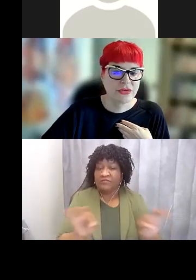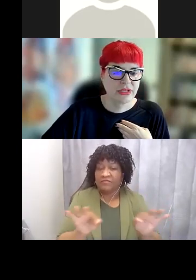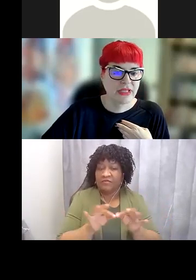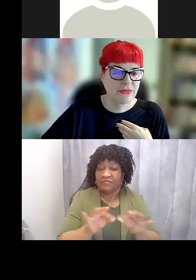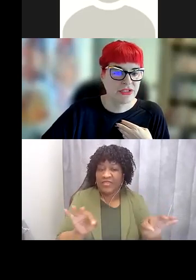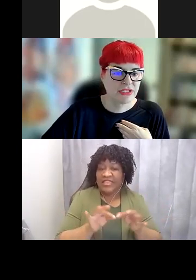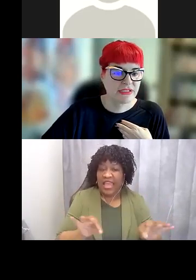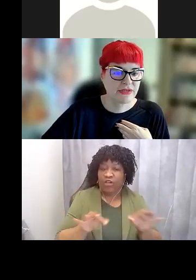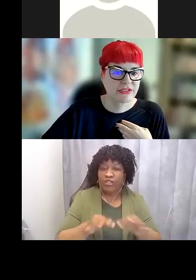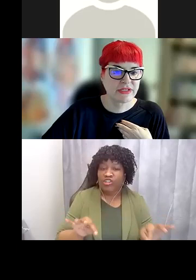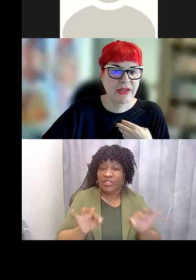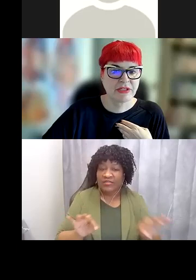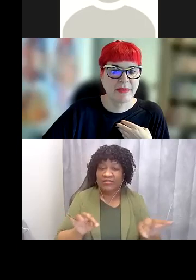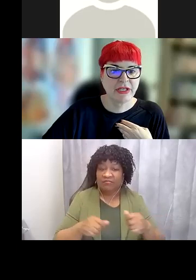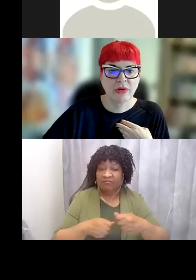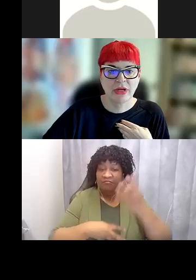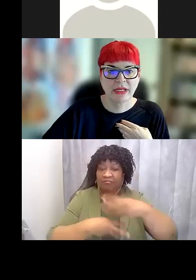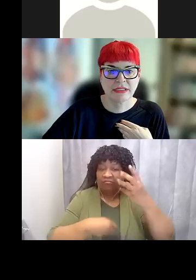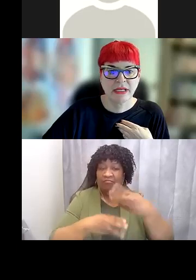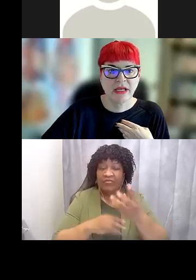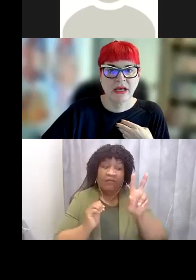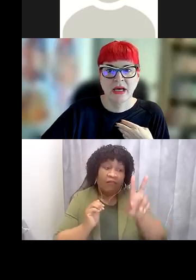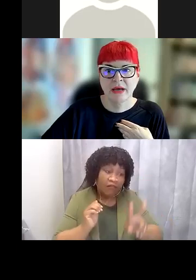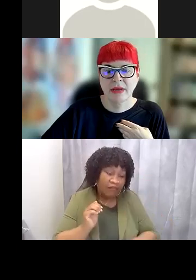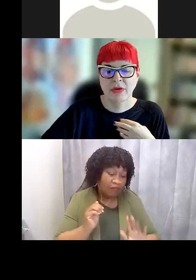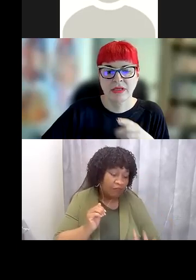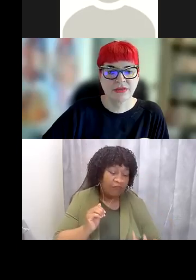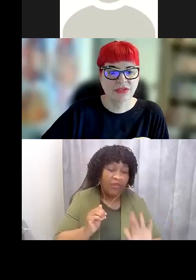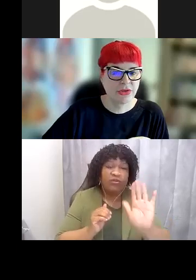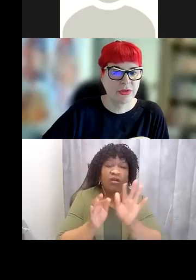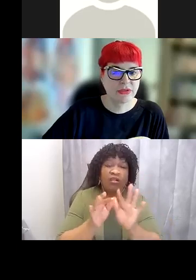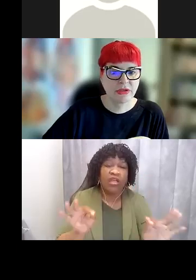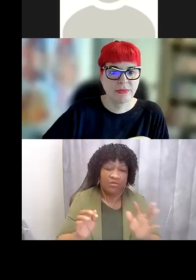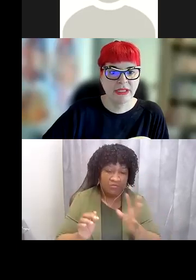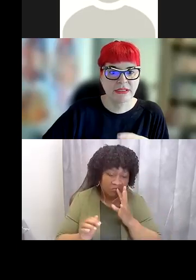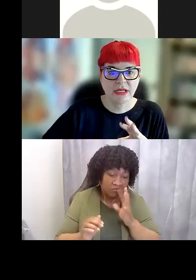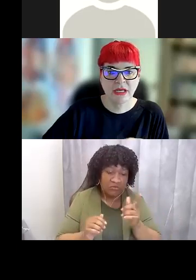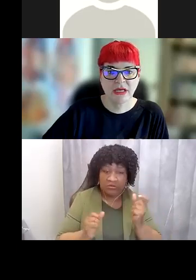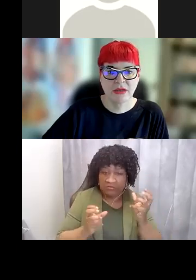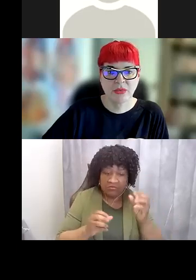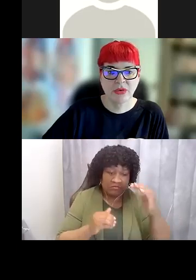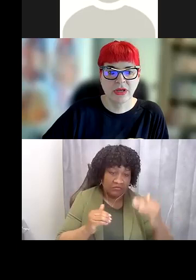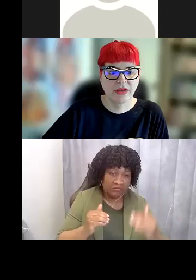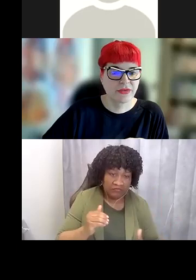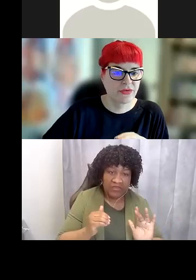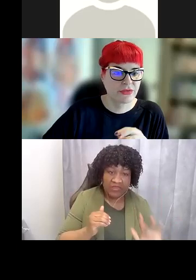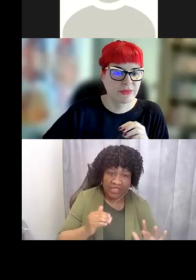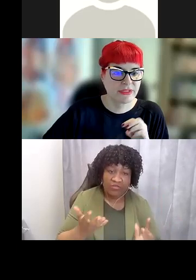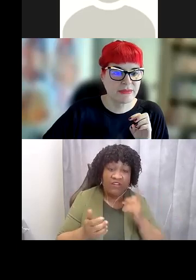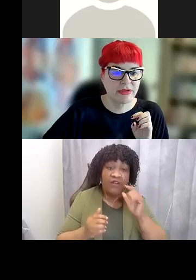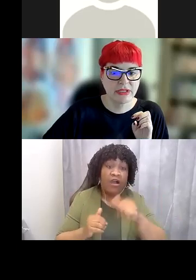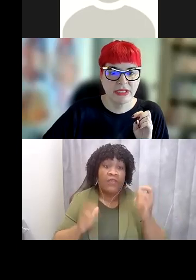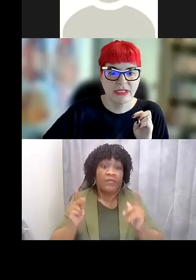over 30 languages. So there's a language menu on it. I will also show you in a little bit for folks